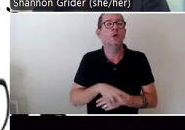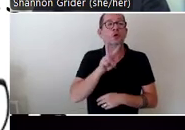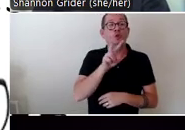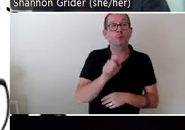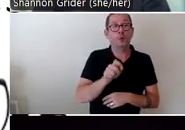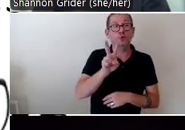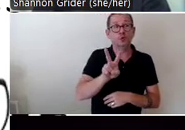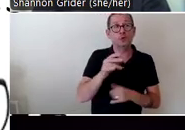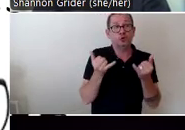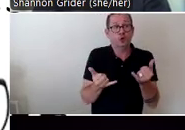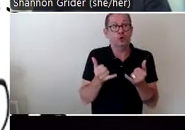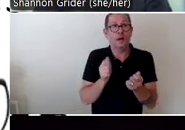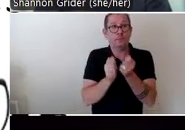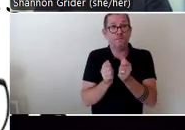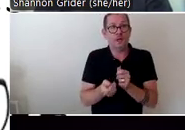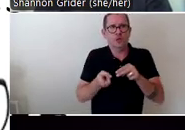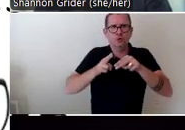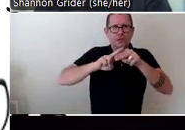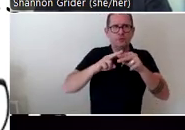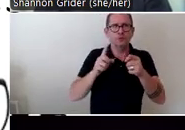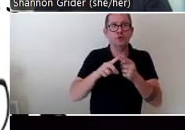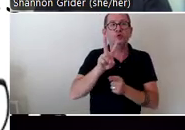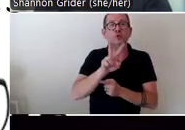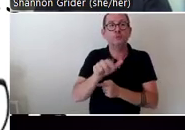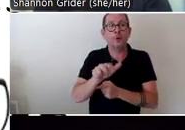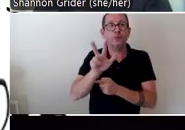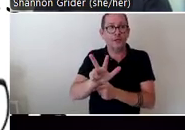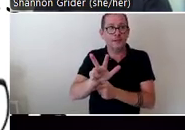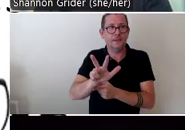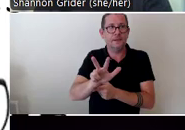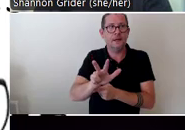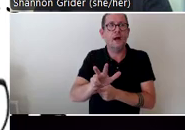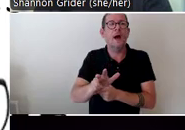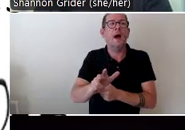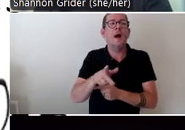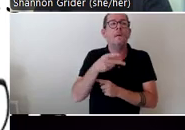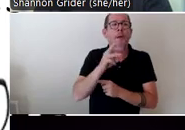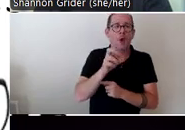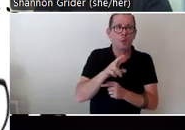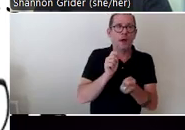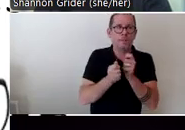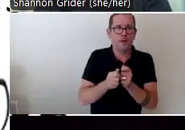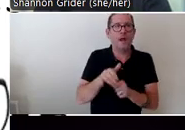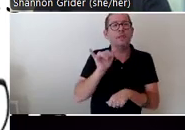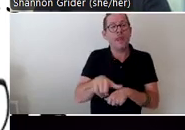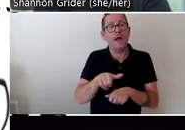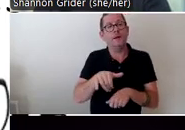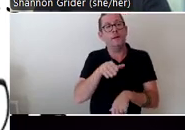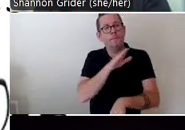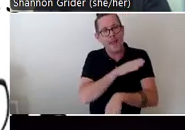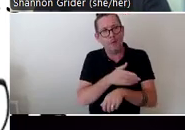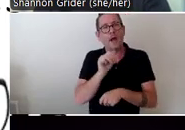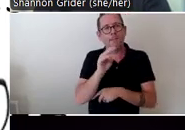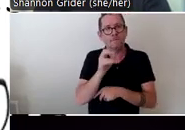louder for the person to hear it. And then the 2.2 current amplifier increases that current. The 2.3